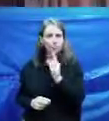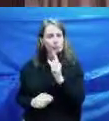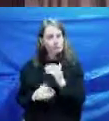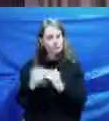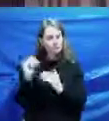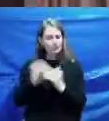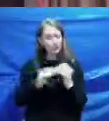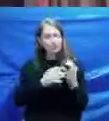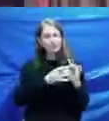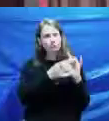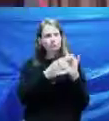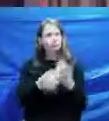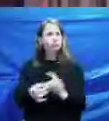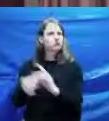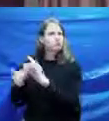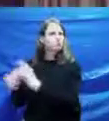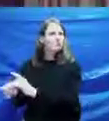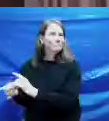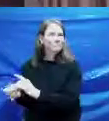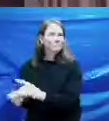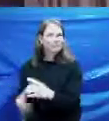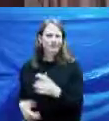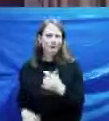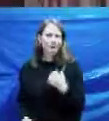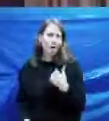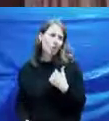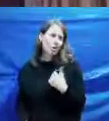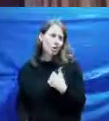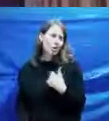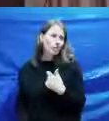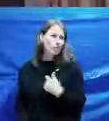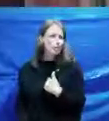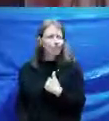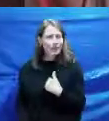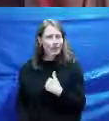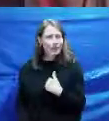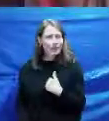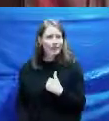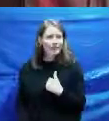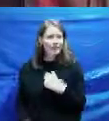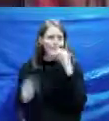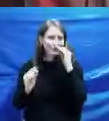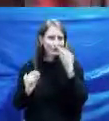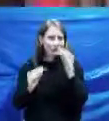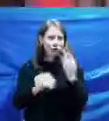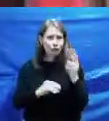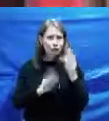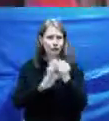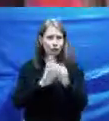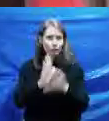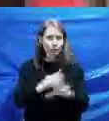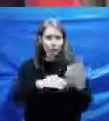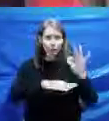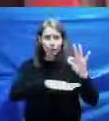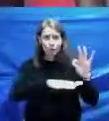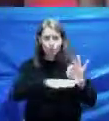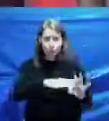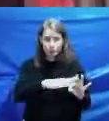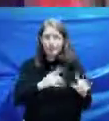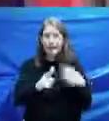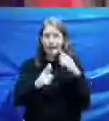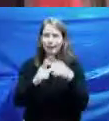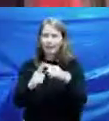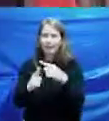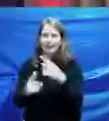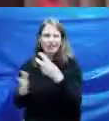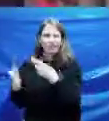teaching time. The week after, we give second graders a taste of fractions. When we tell them what a half an hour is, do you think we look at a circle